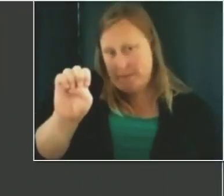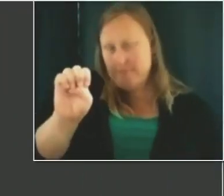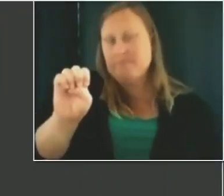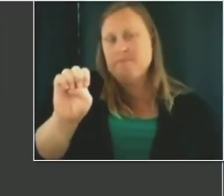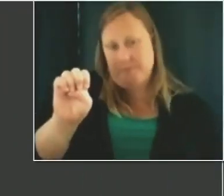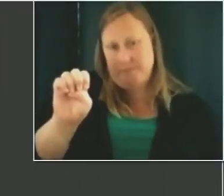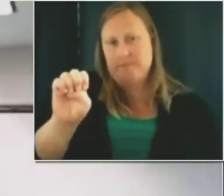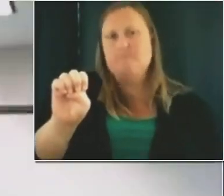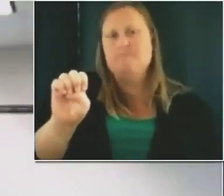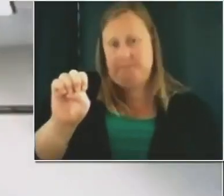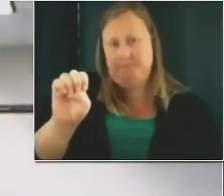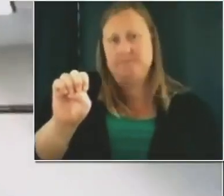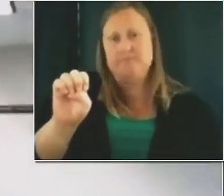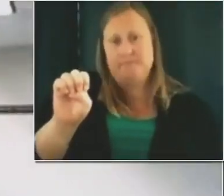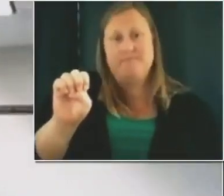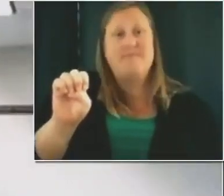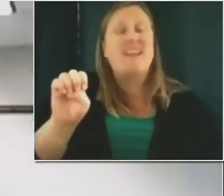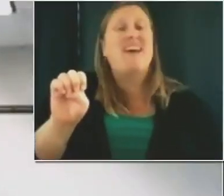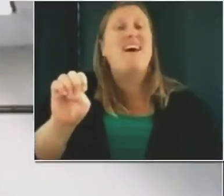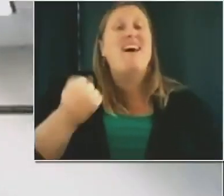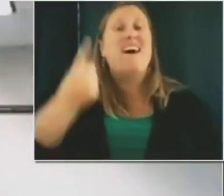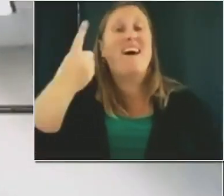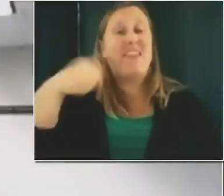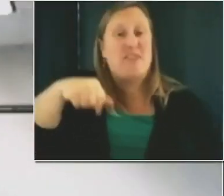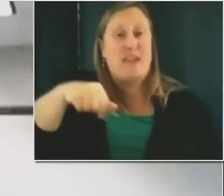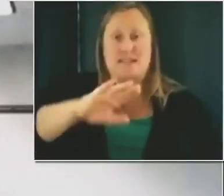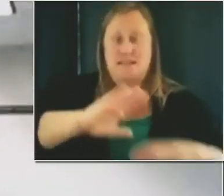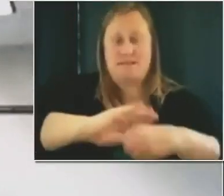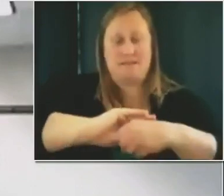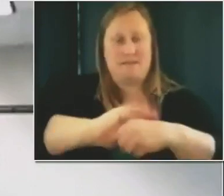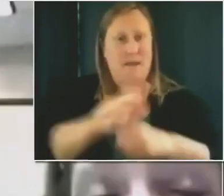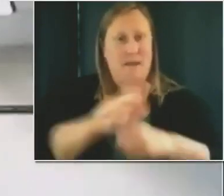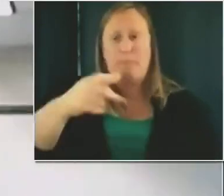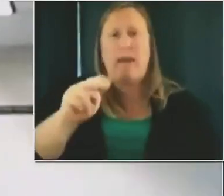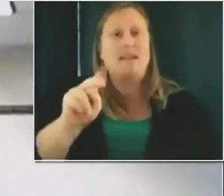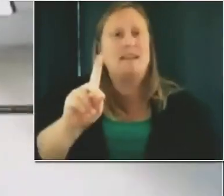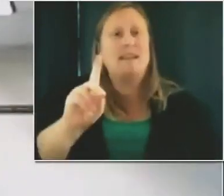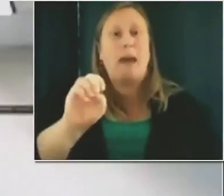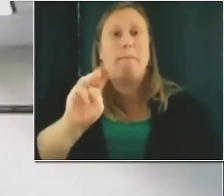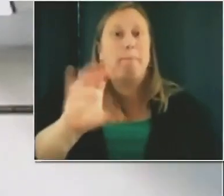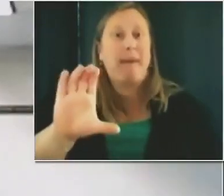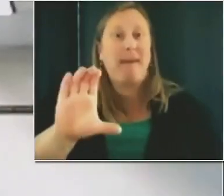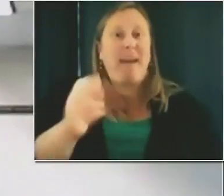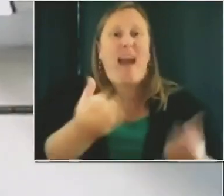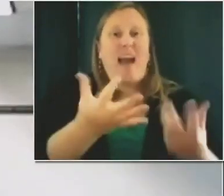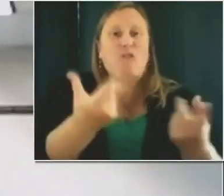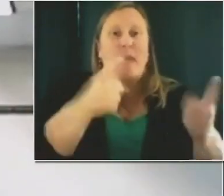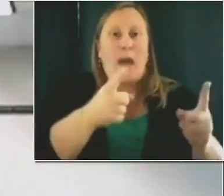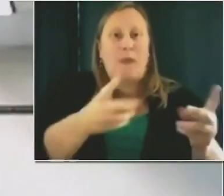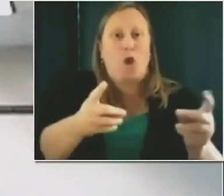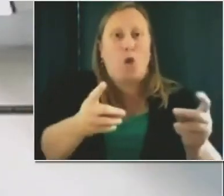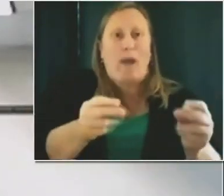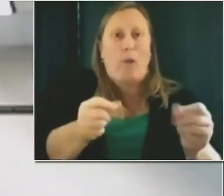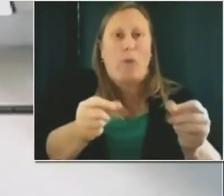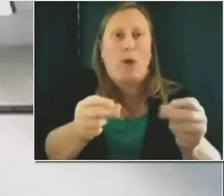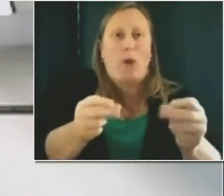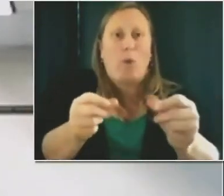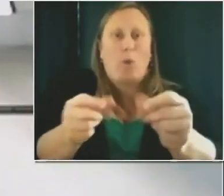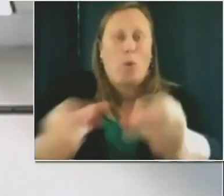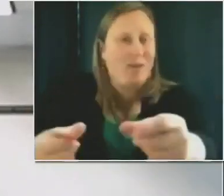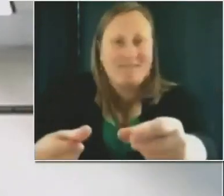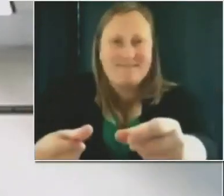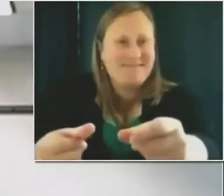have that chart a number of weeks ago because we were keeping up relatively well with the number of test results that were